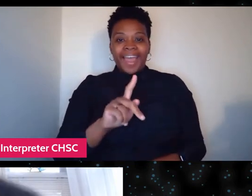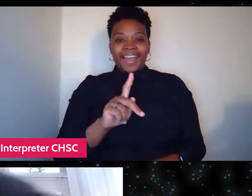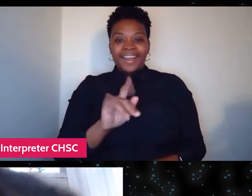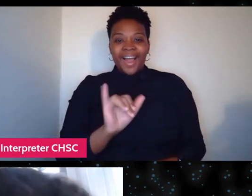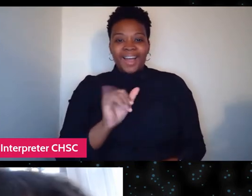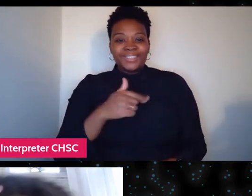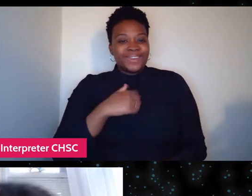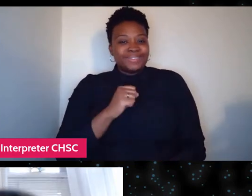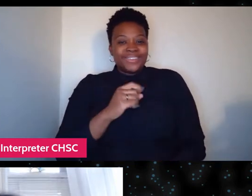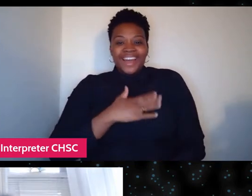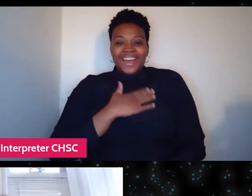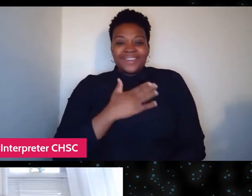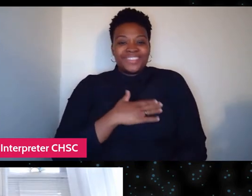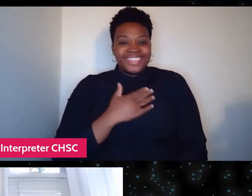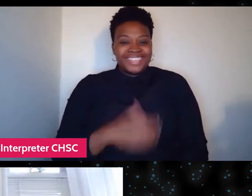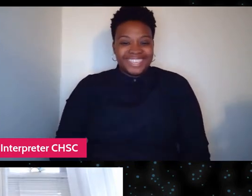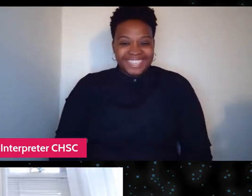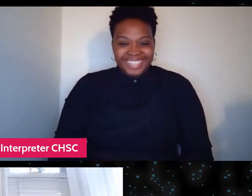happy.